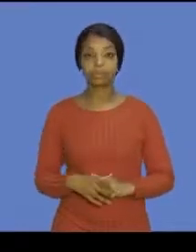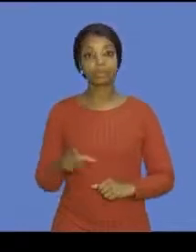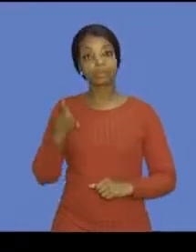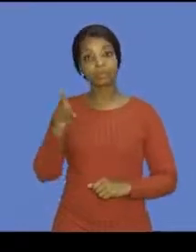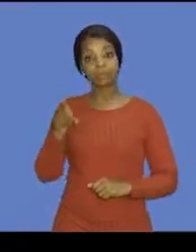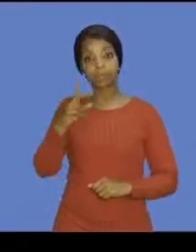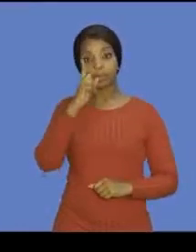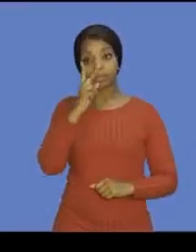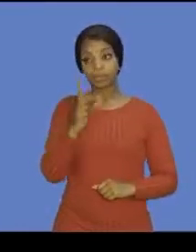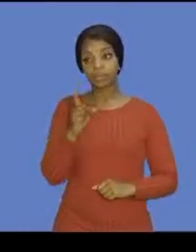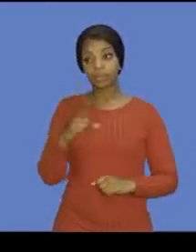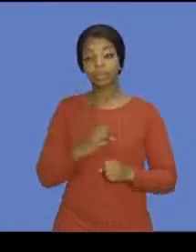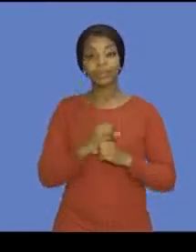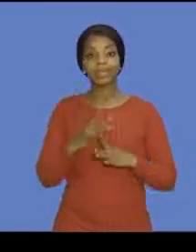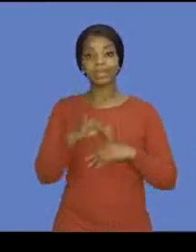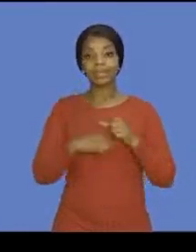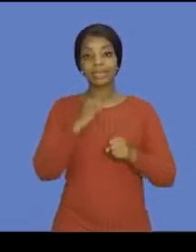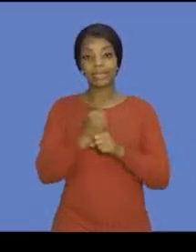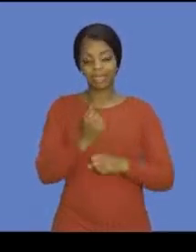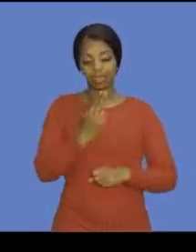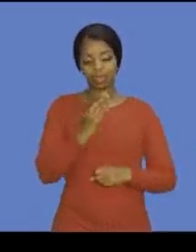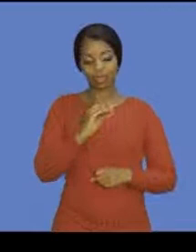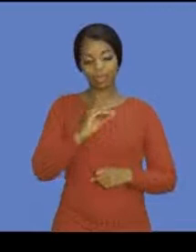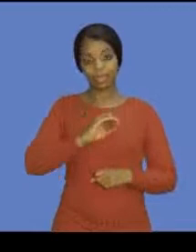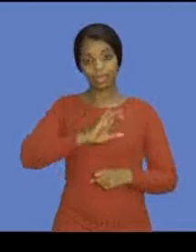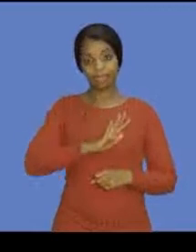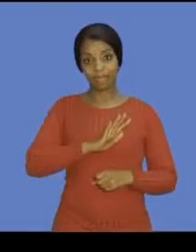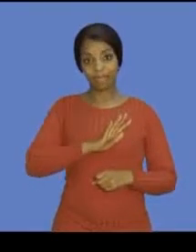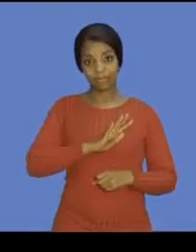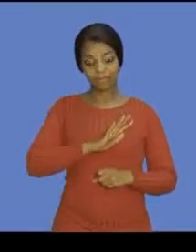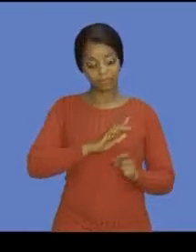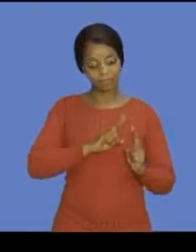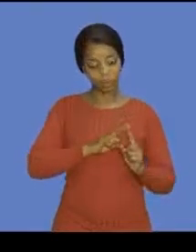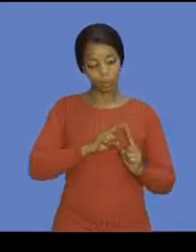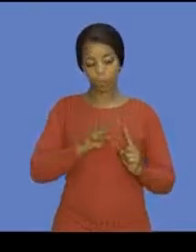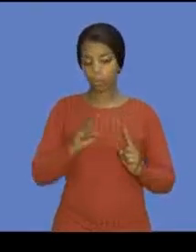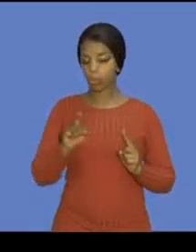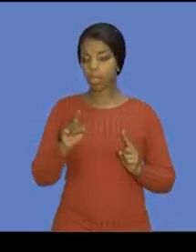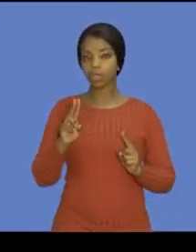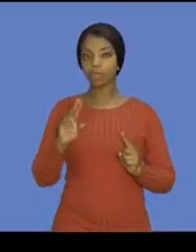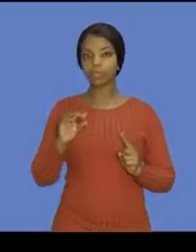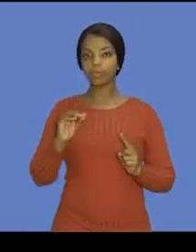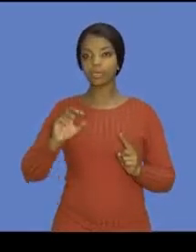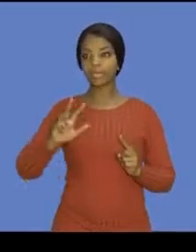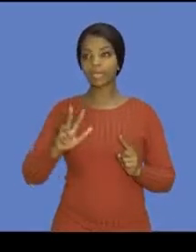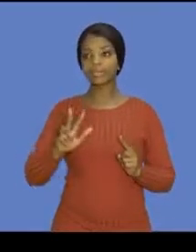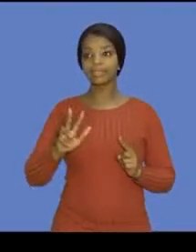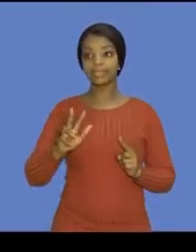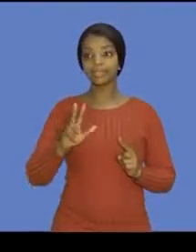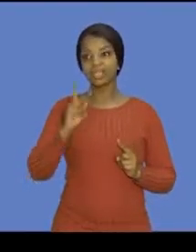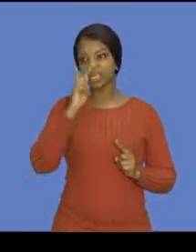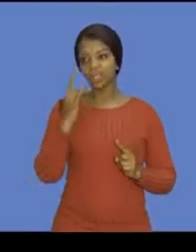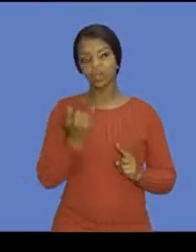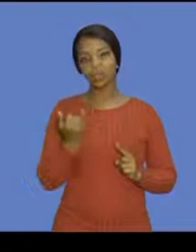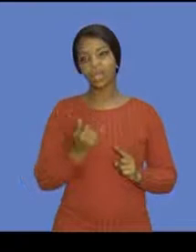you can see that if you start here by 2005 and go to roughly 2008, it looks like it's a linear